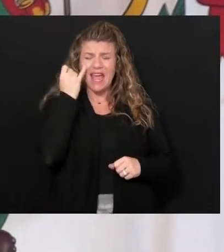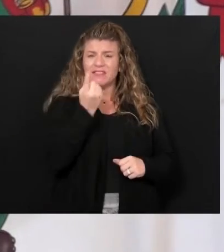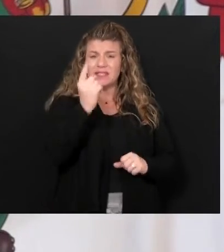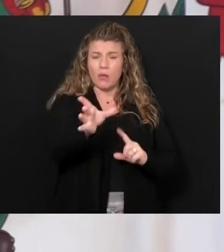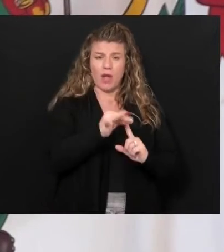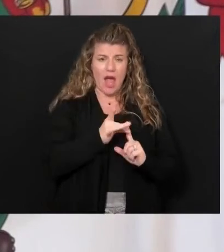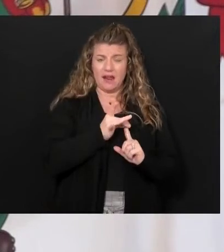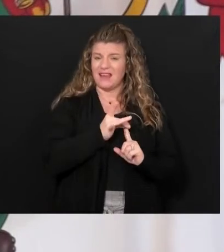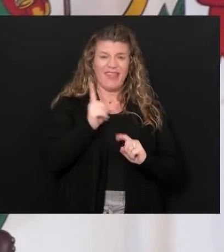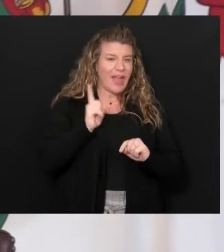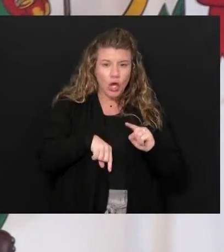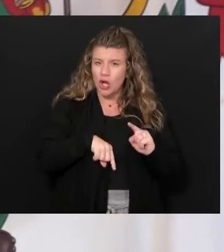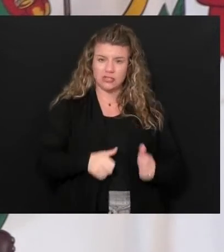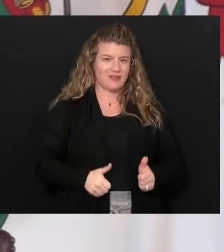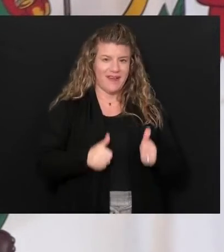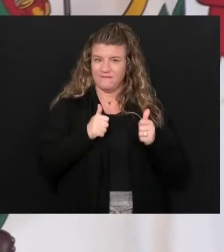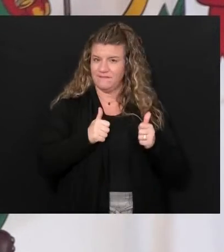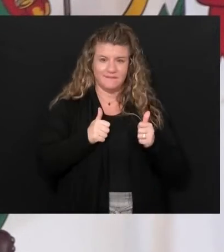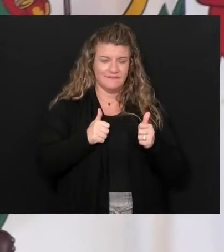couldn't throw it off,